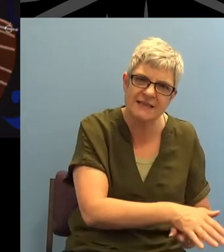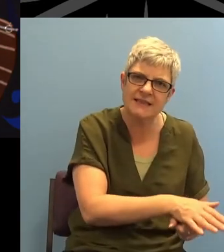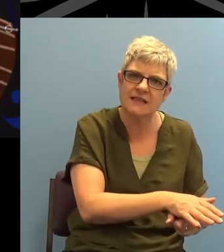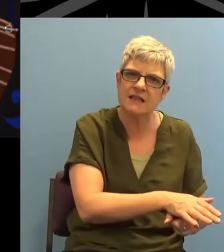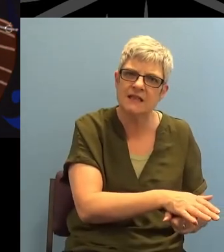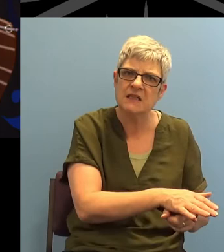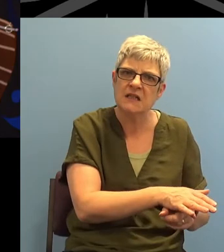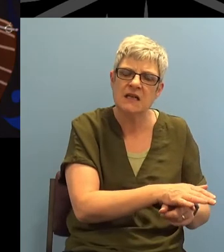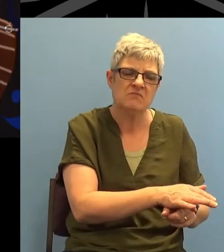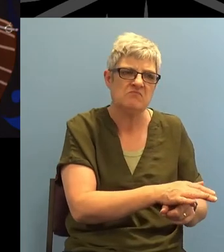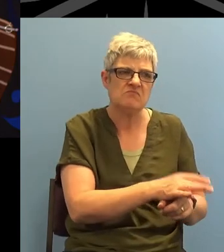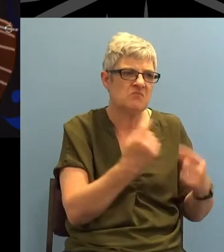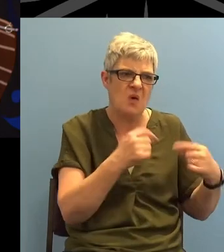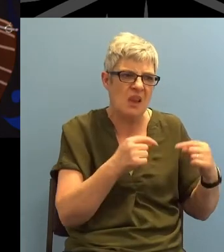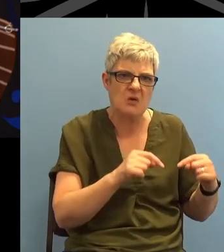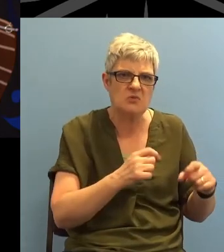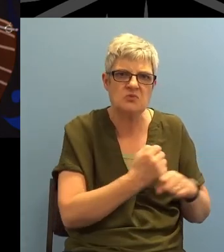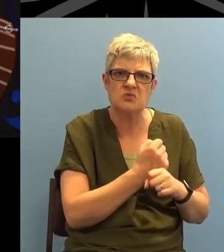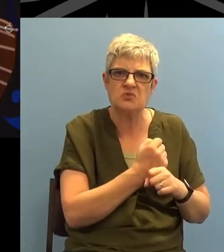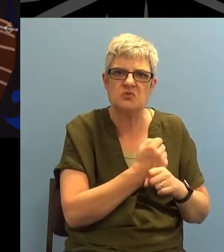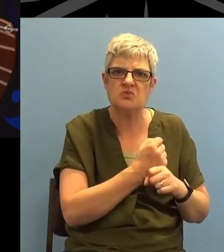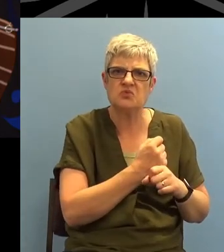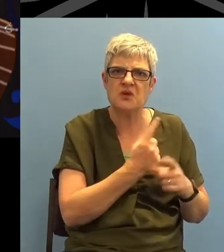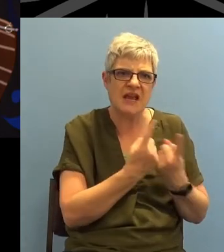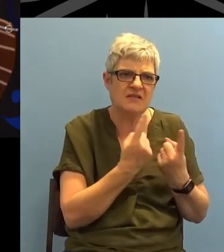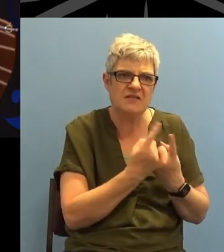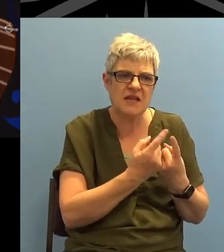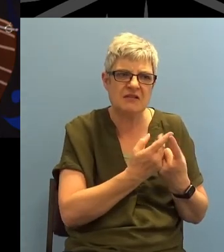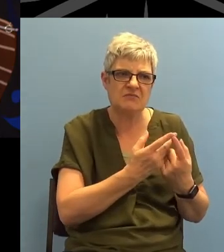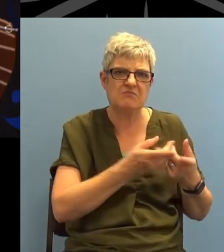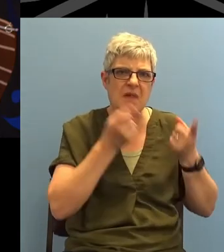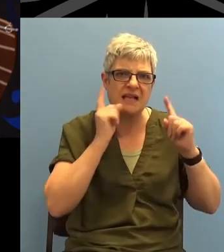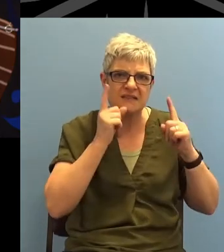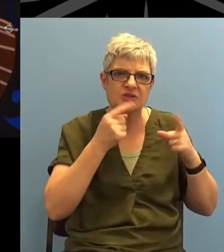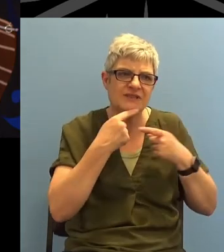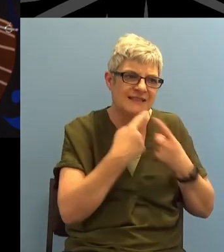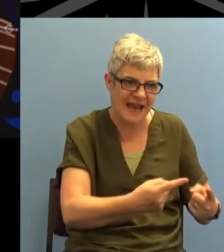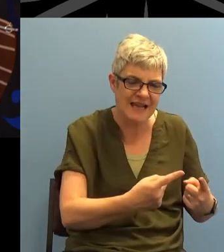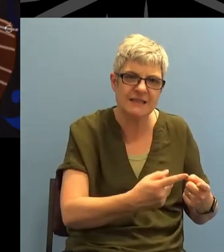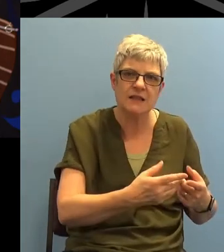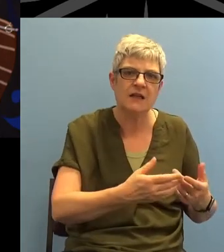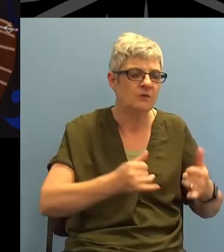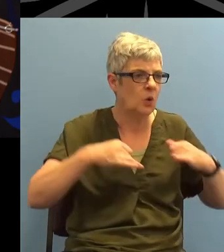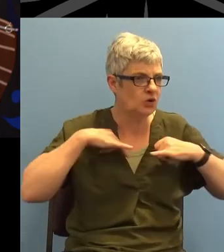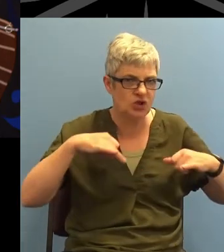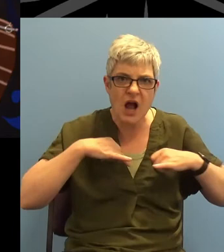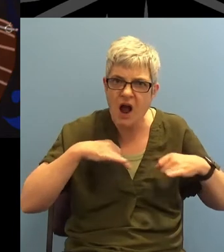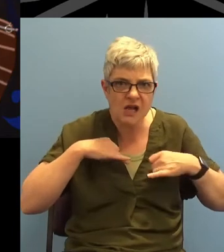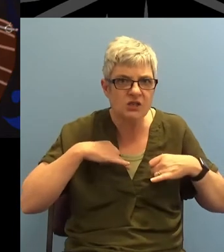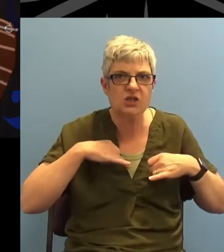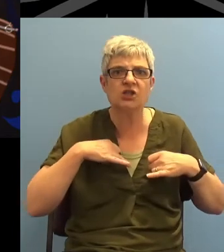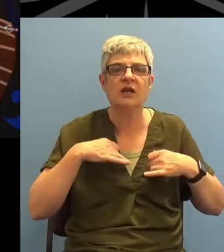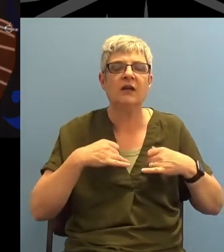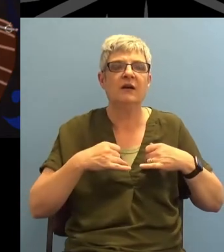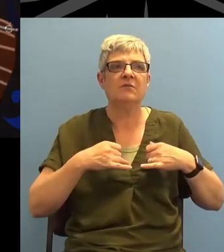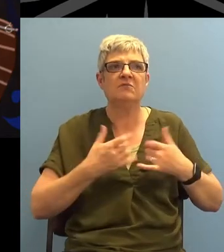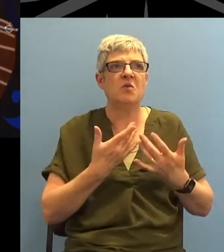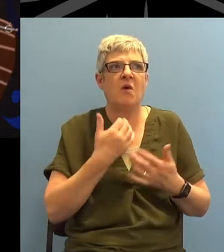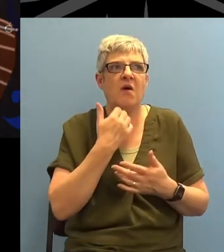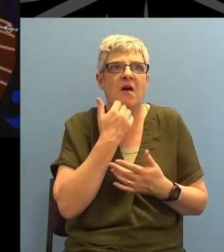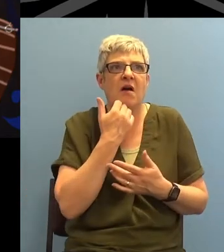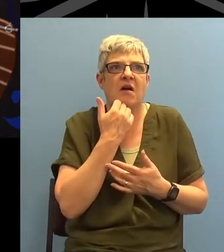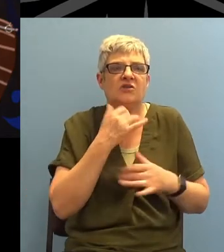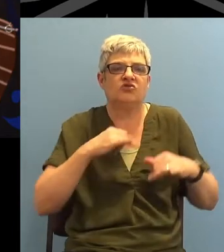were allowed to do only what their masters had commanded. They were not in charge either of their day-to-day lives